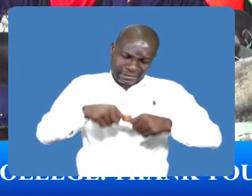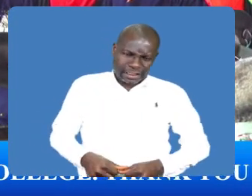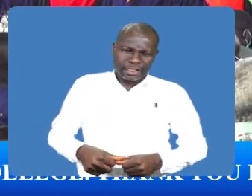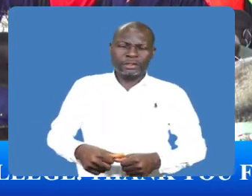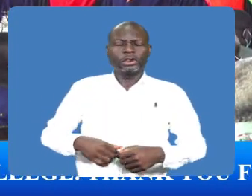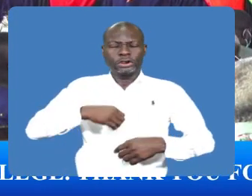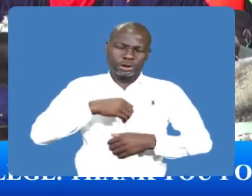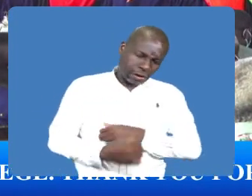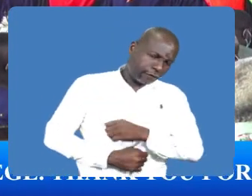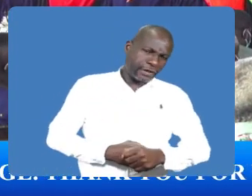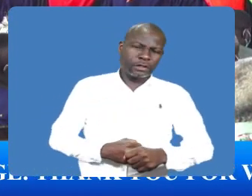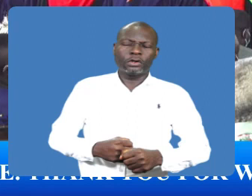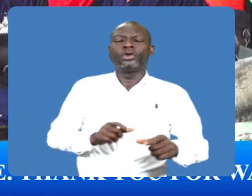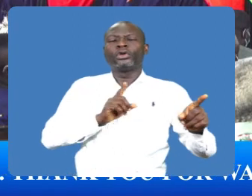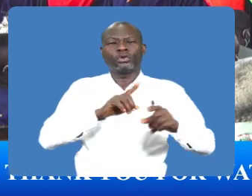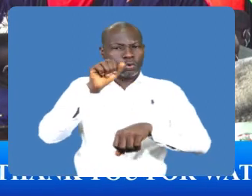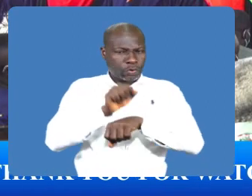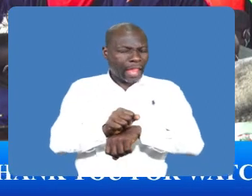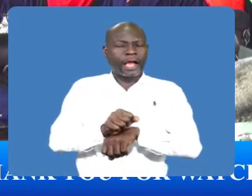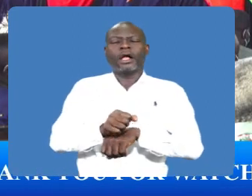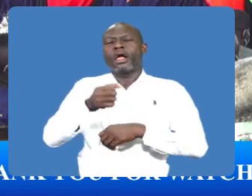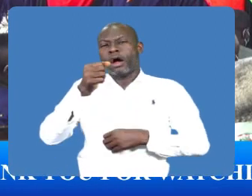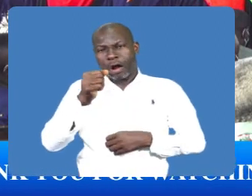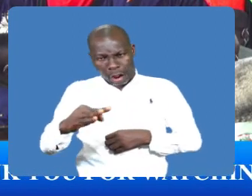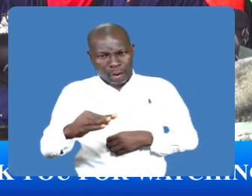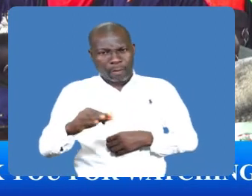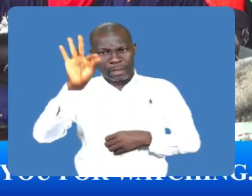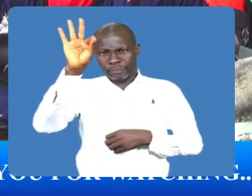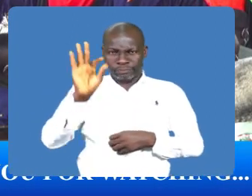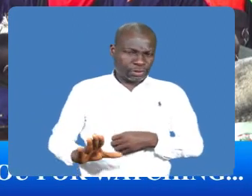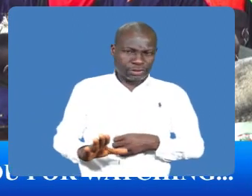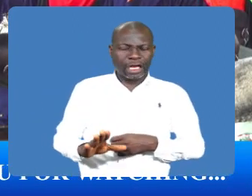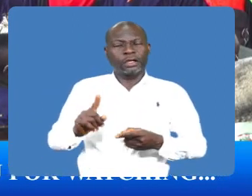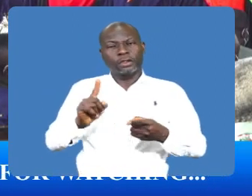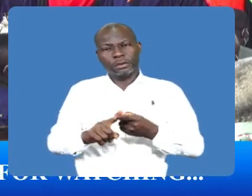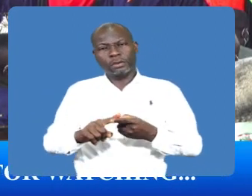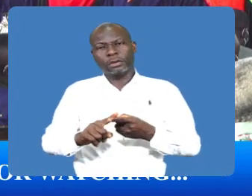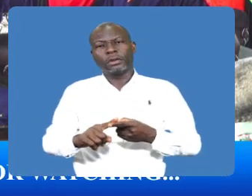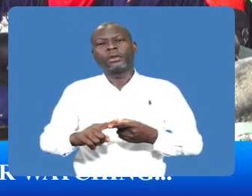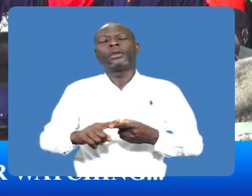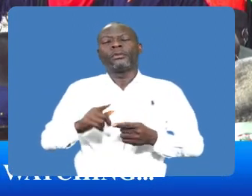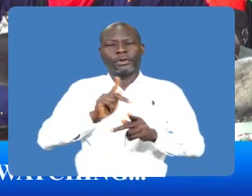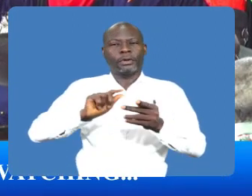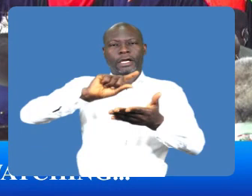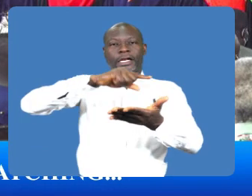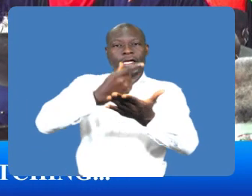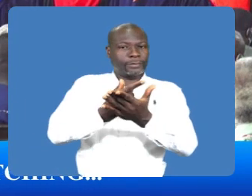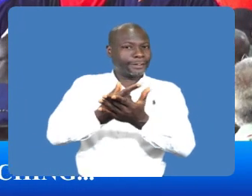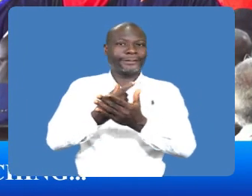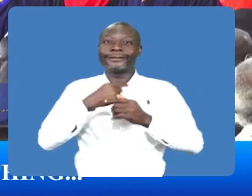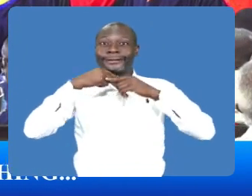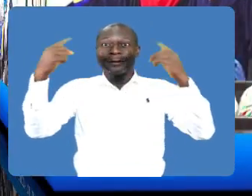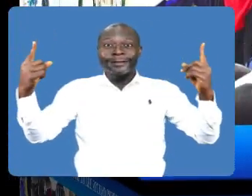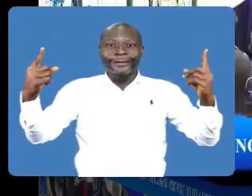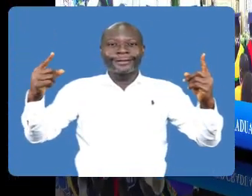affliction, do the work of an evangelist, fulfill your ministry. And the graduate shall say,